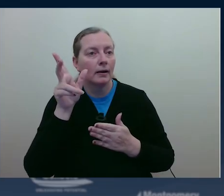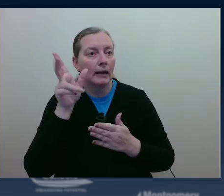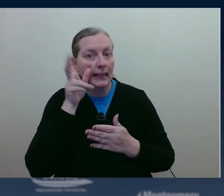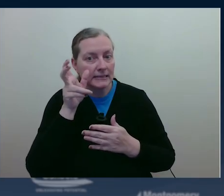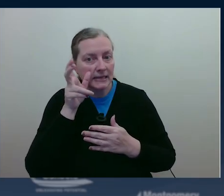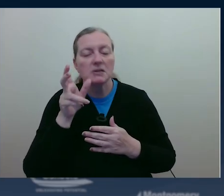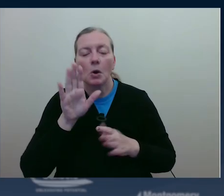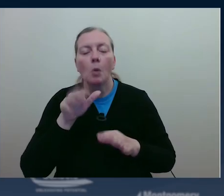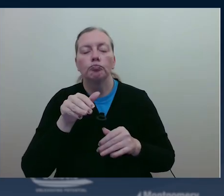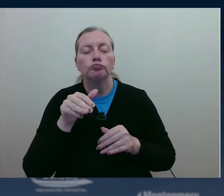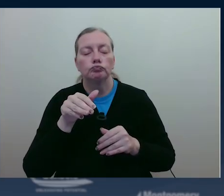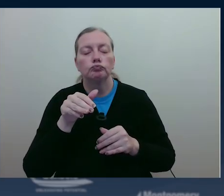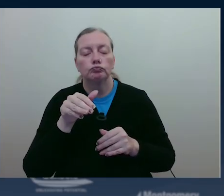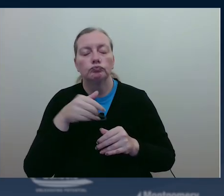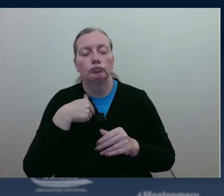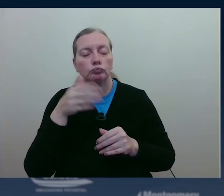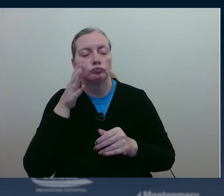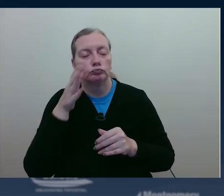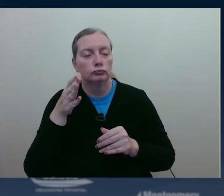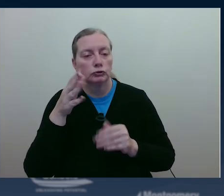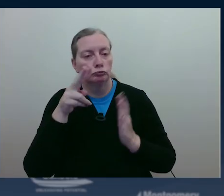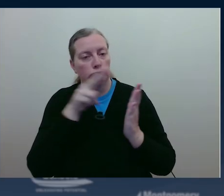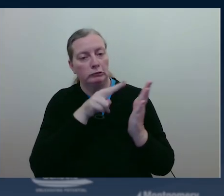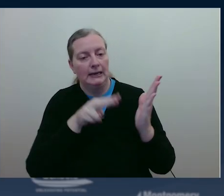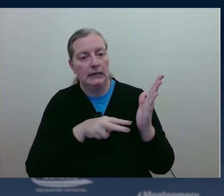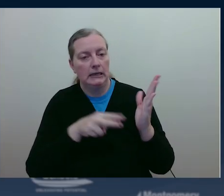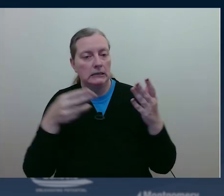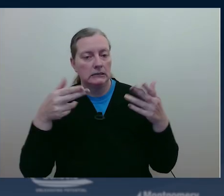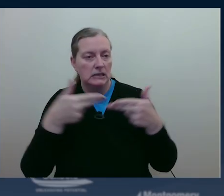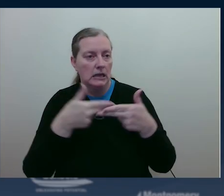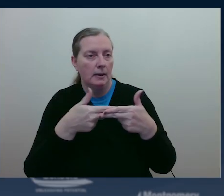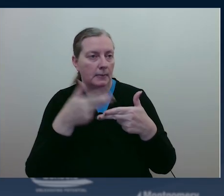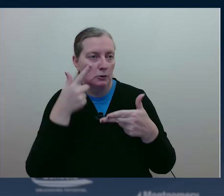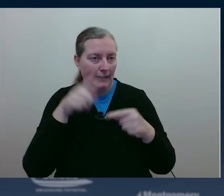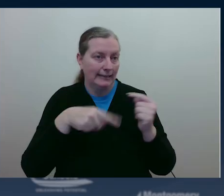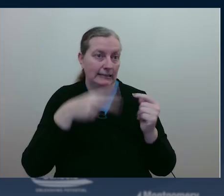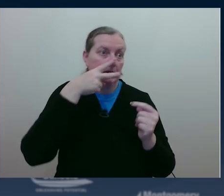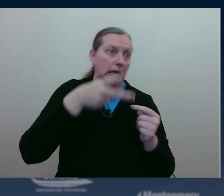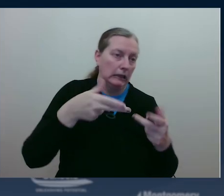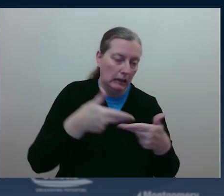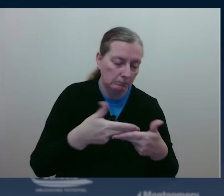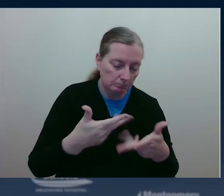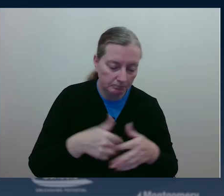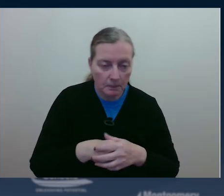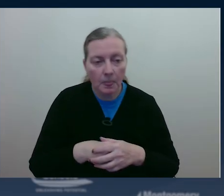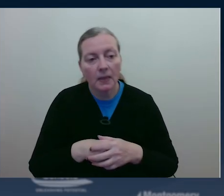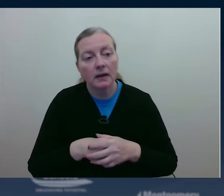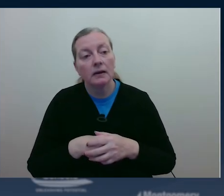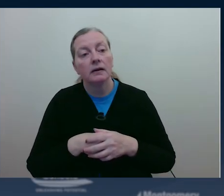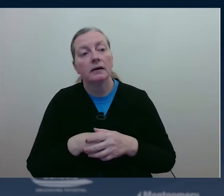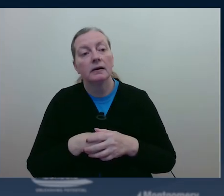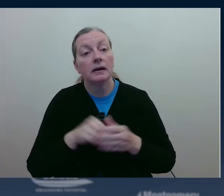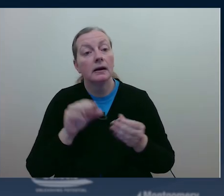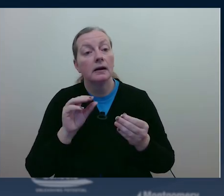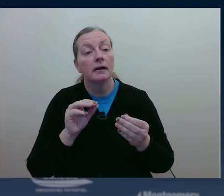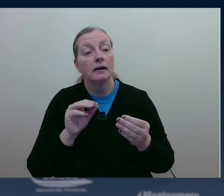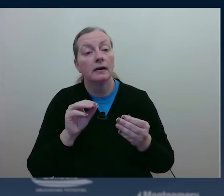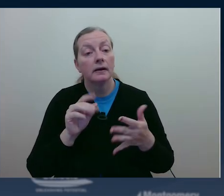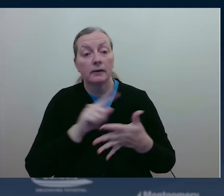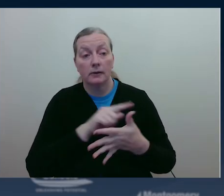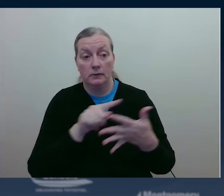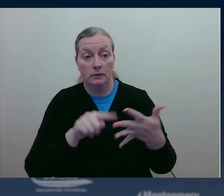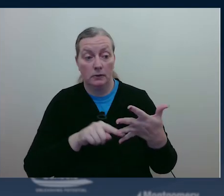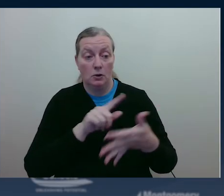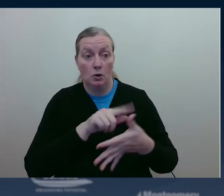it. So for number 1, the answer choice is 27, 2